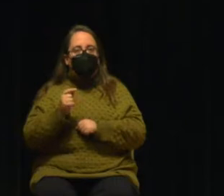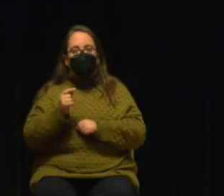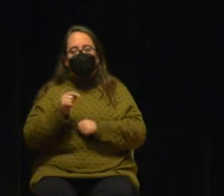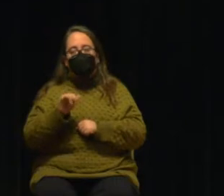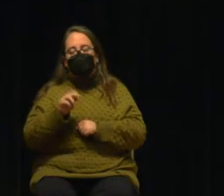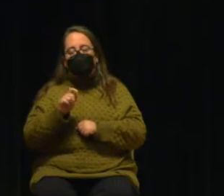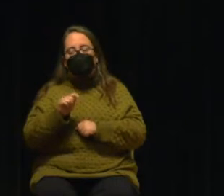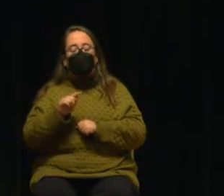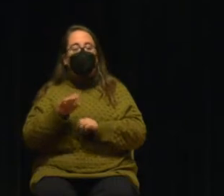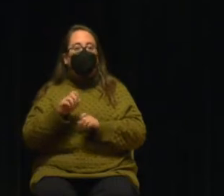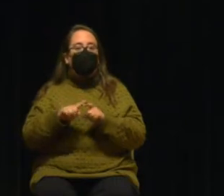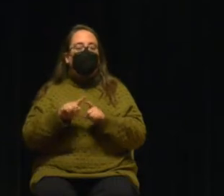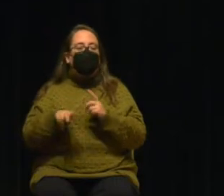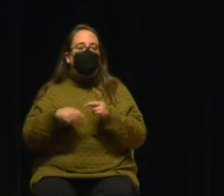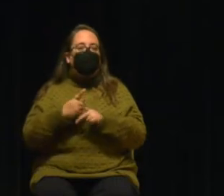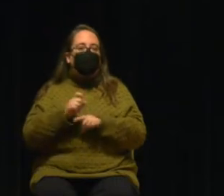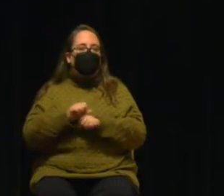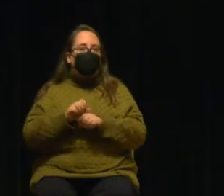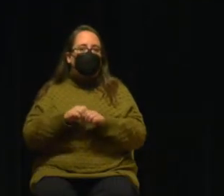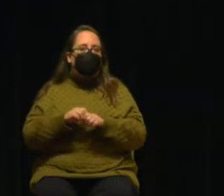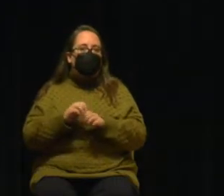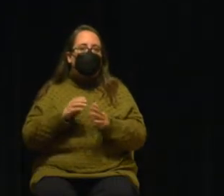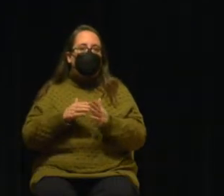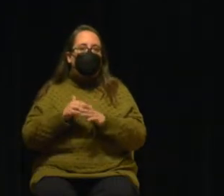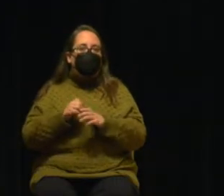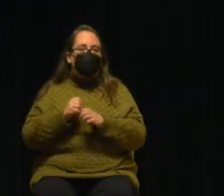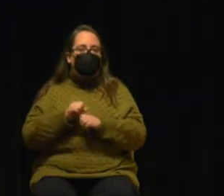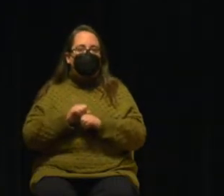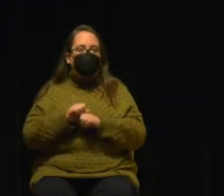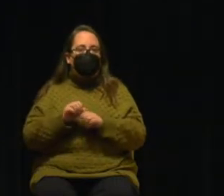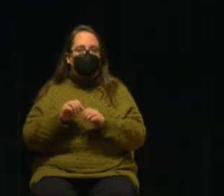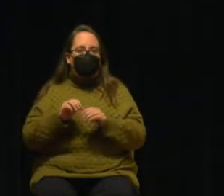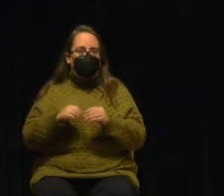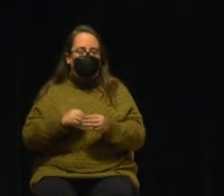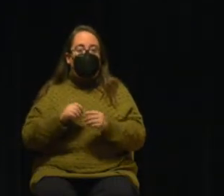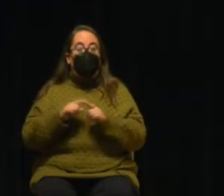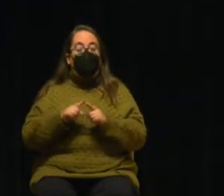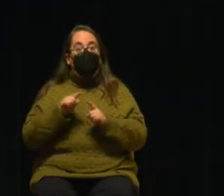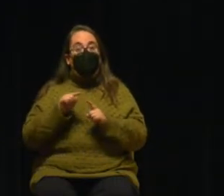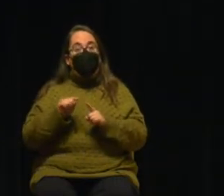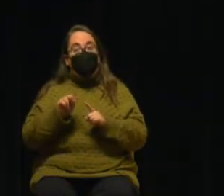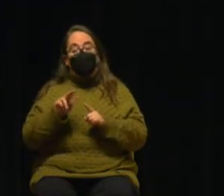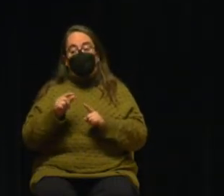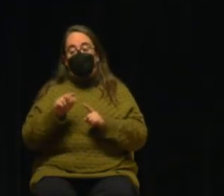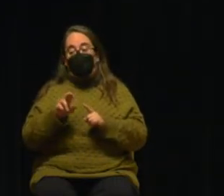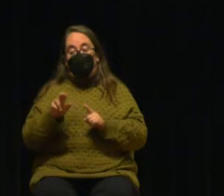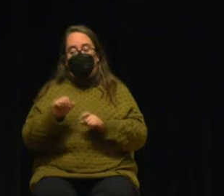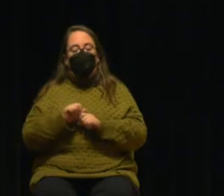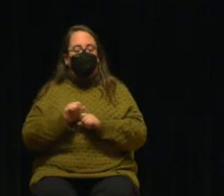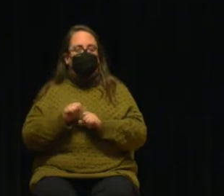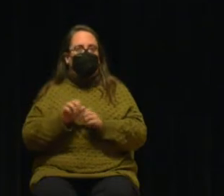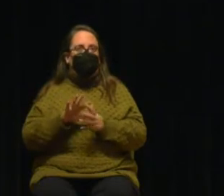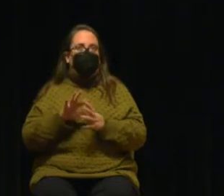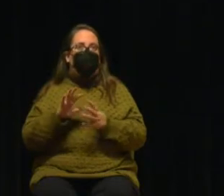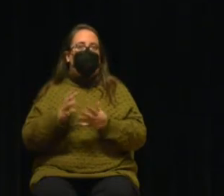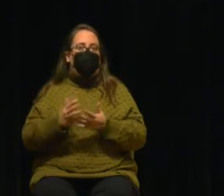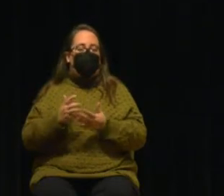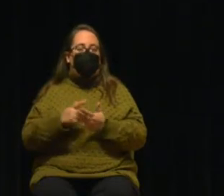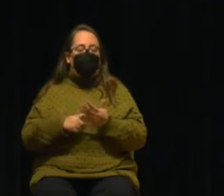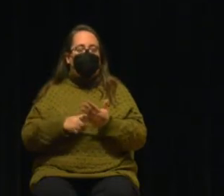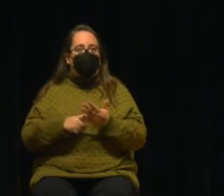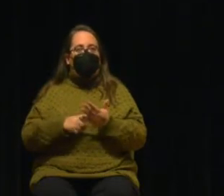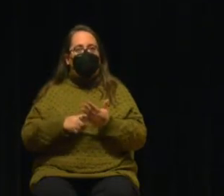other sorts of work in the anti-slavery office, but this Underground Railroad work was really the bulk of what occupied his time